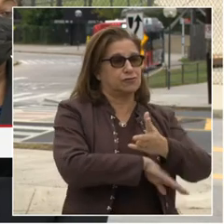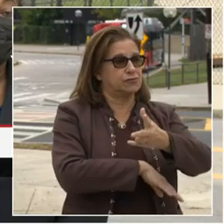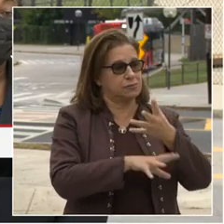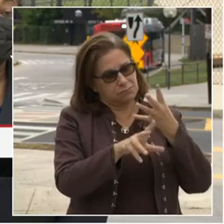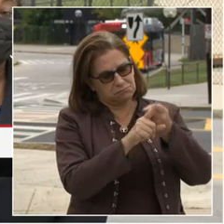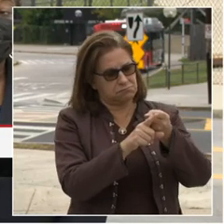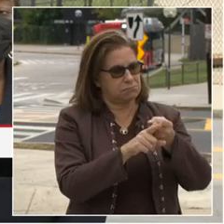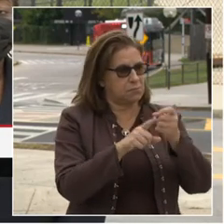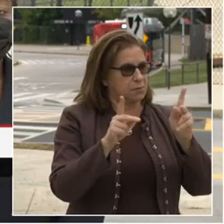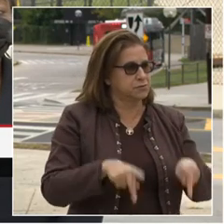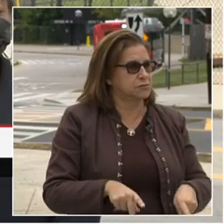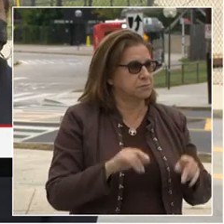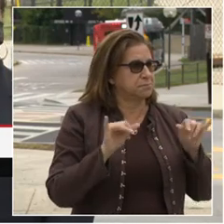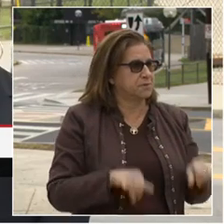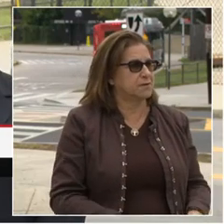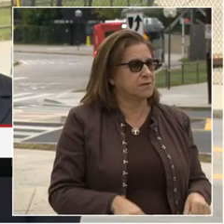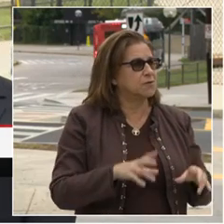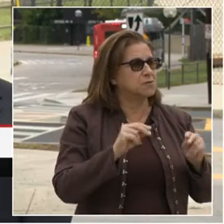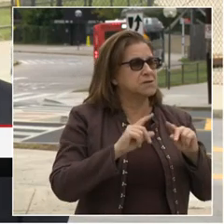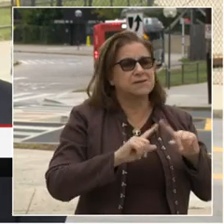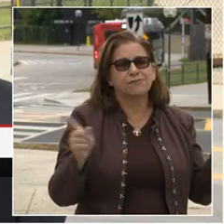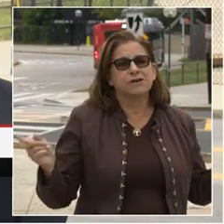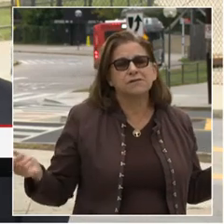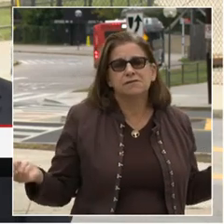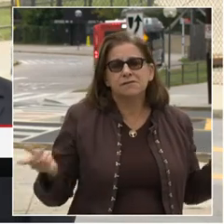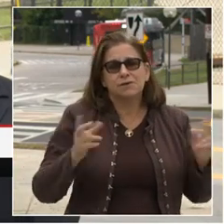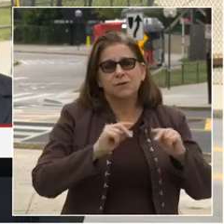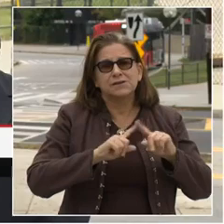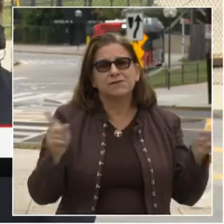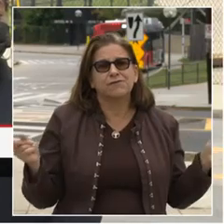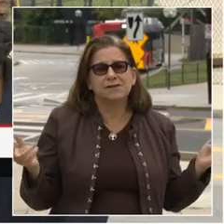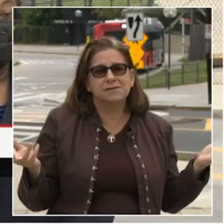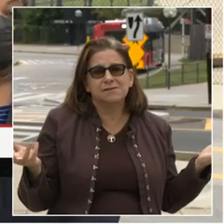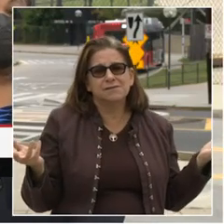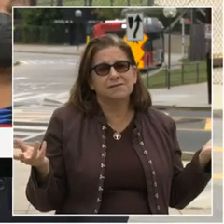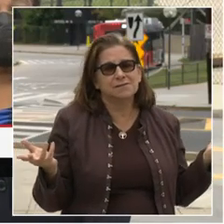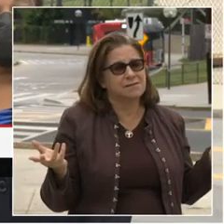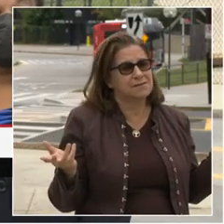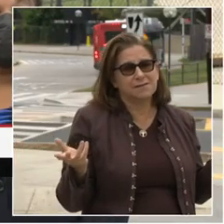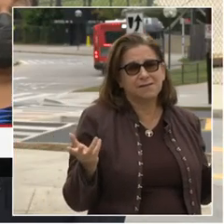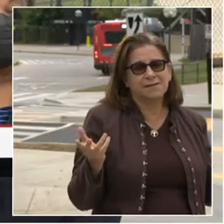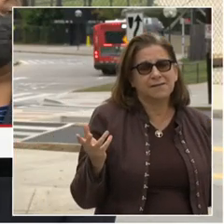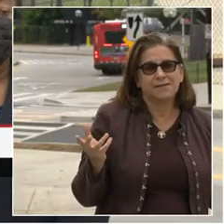ago that they will roll out a corridor-wide plan for Sheriff Road from 44th Street to Eastern Ave.